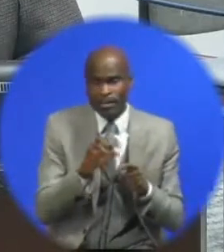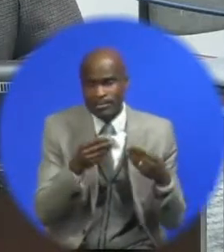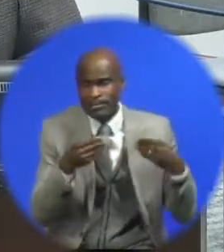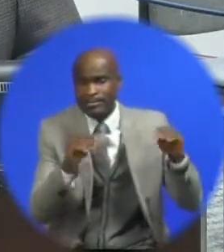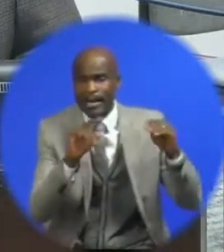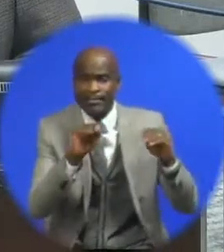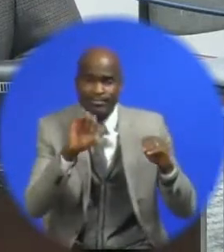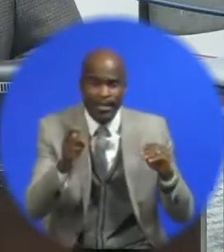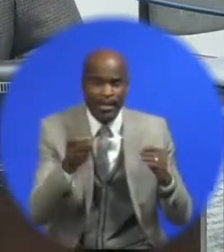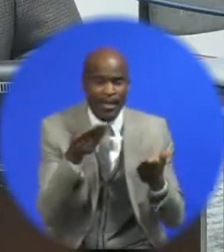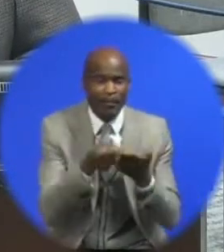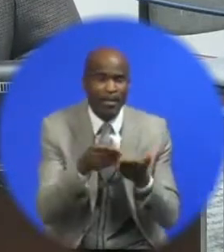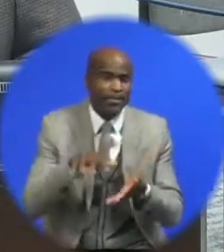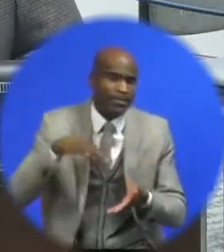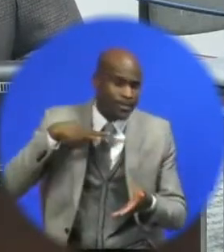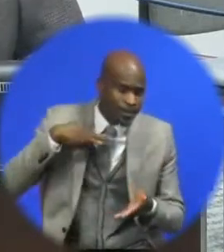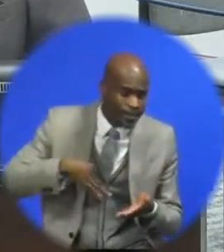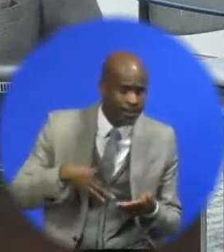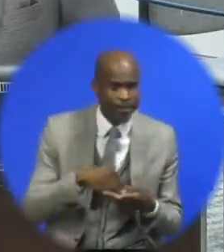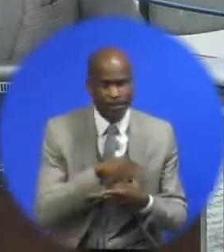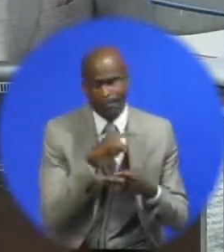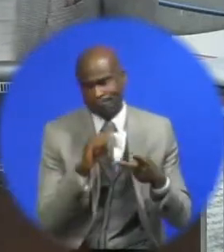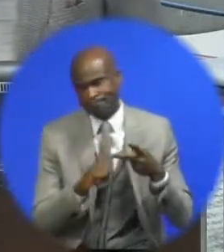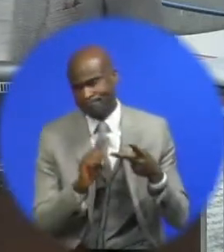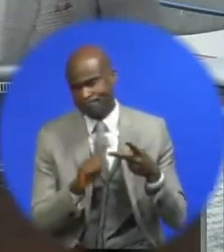It's going to bring you your